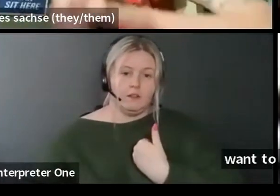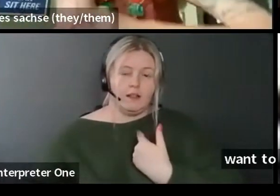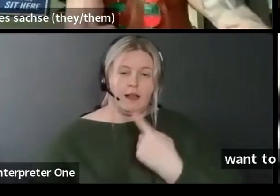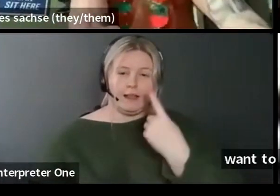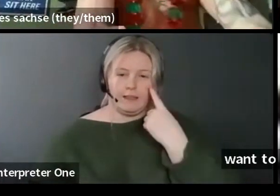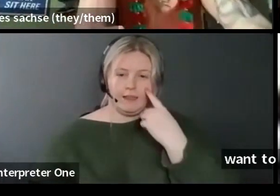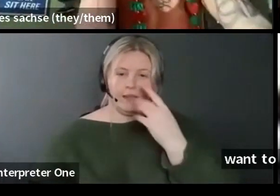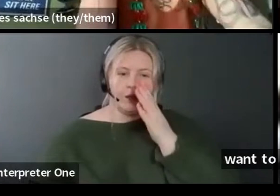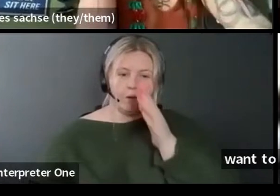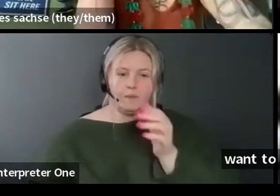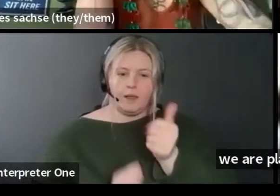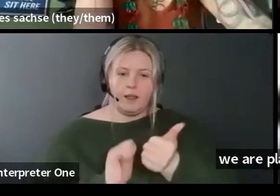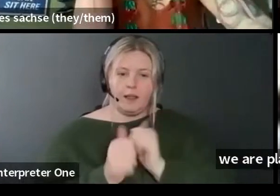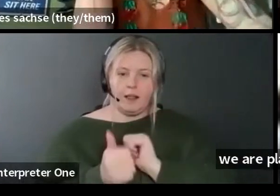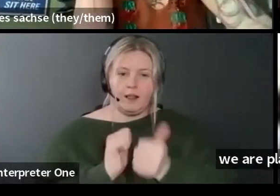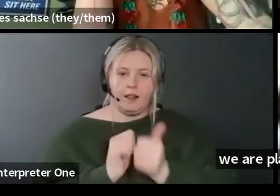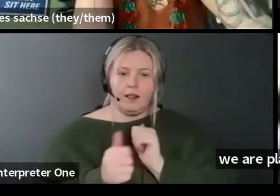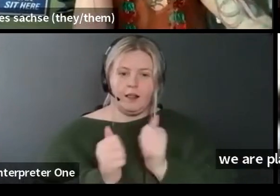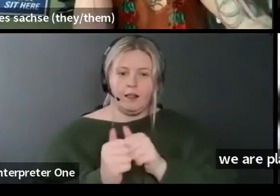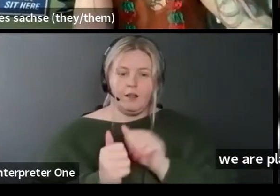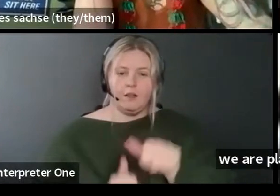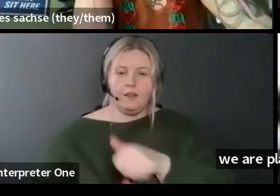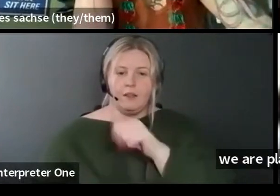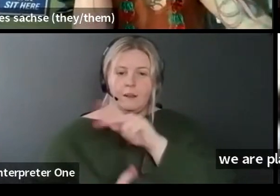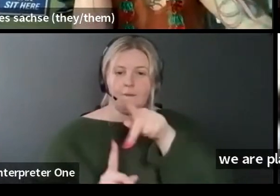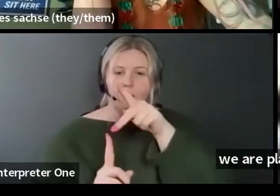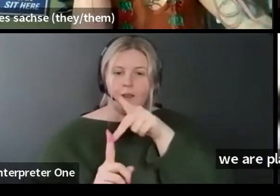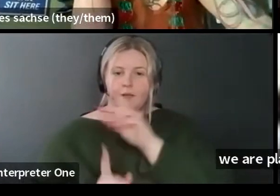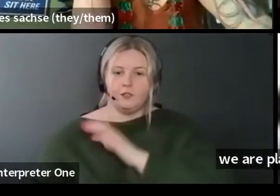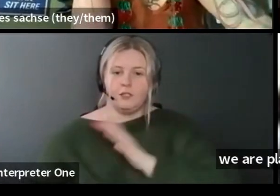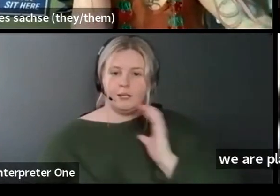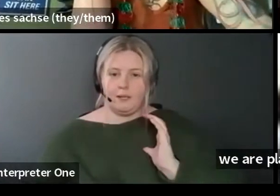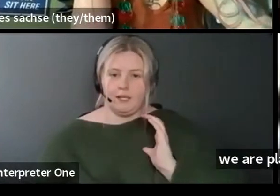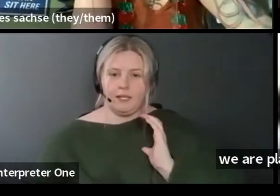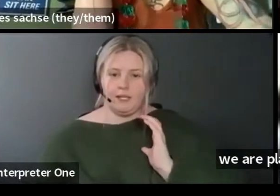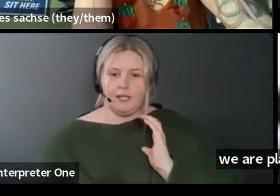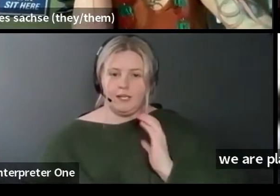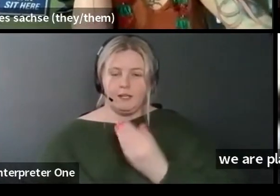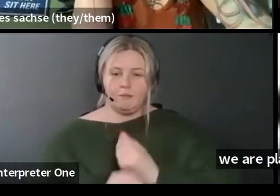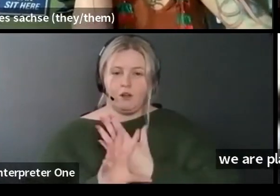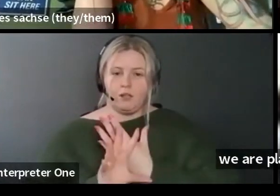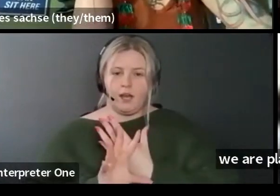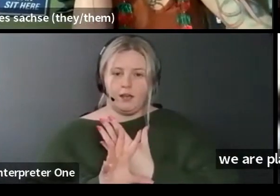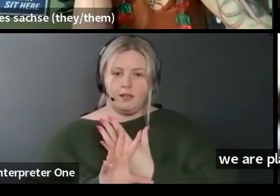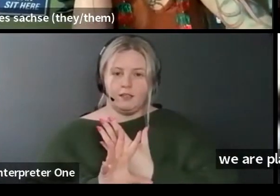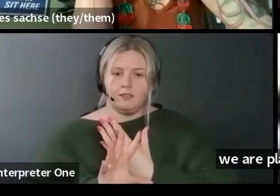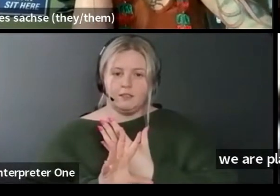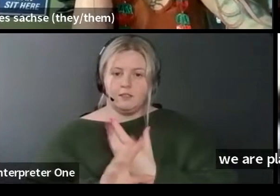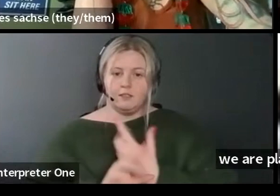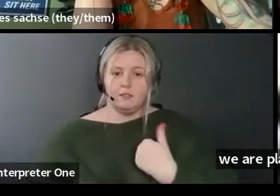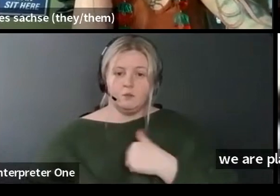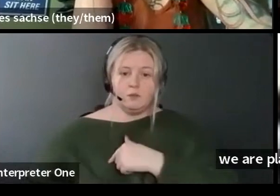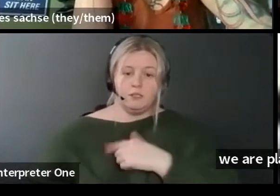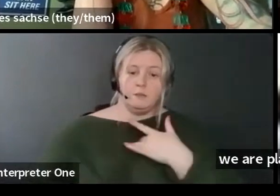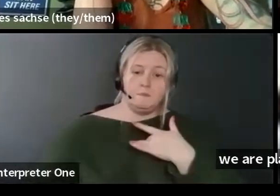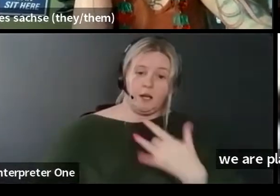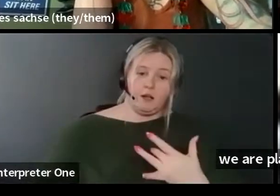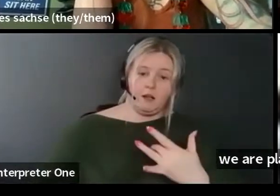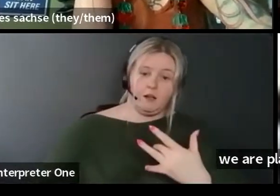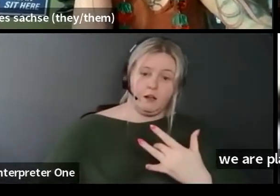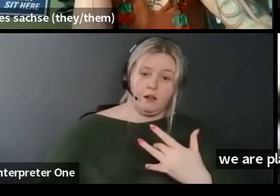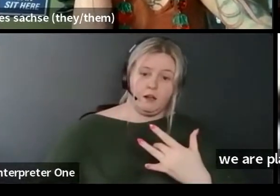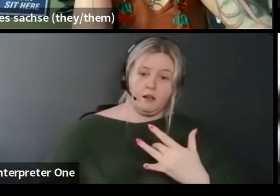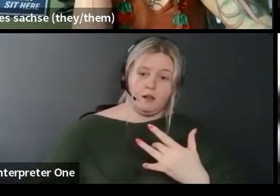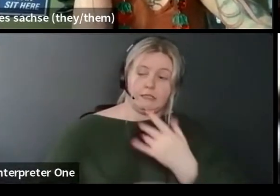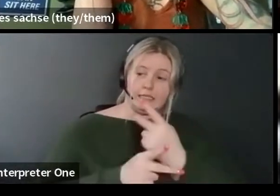competing with a parliamentary committee broadcast. Normally, we don't care